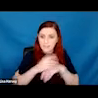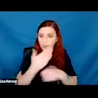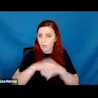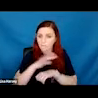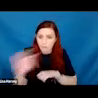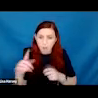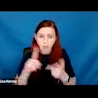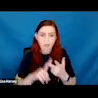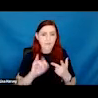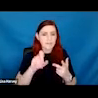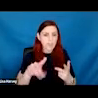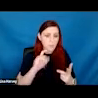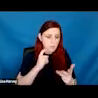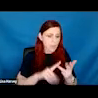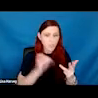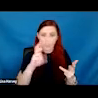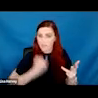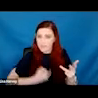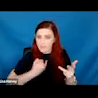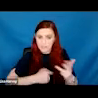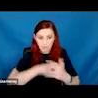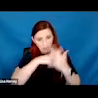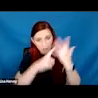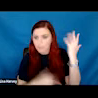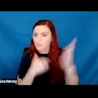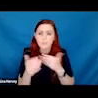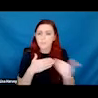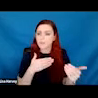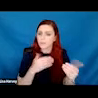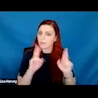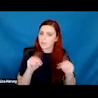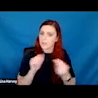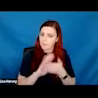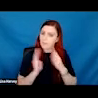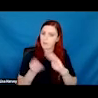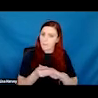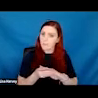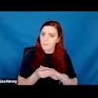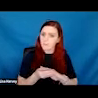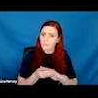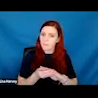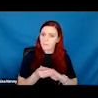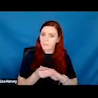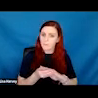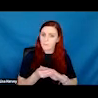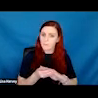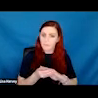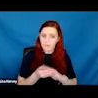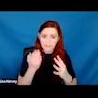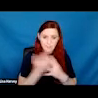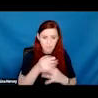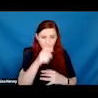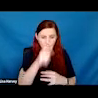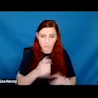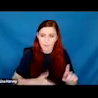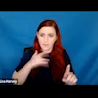orientation, gender identity, or social economic status, can become a disabled person at any stage in their life. I believe the